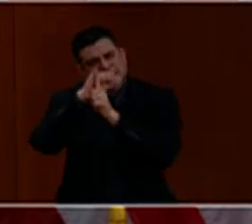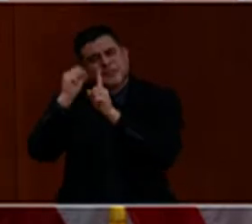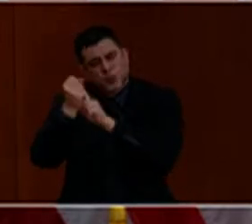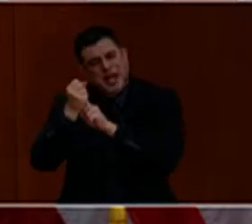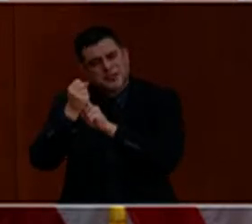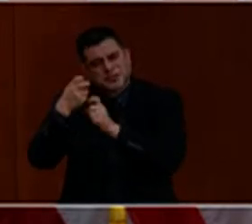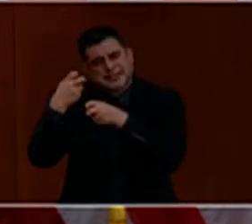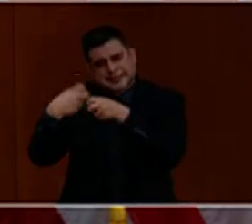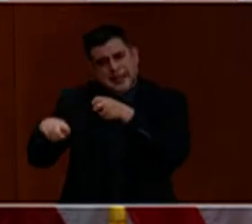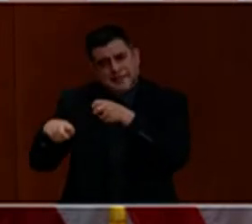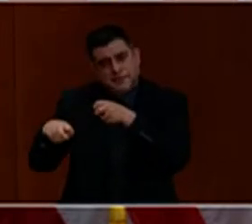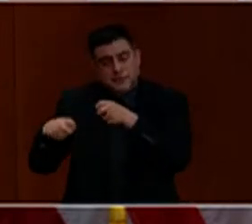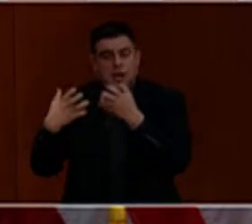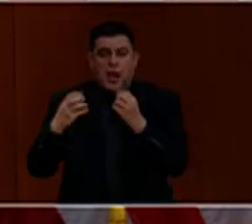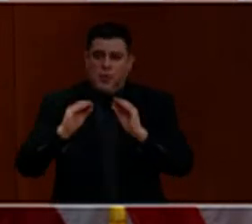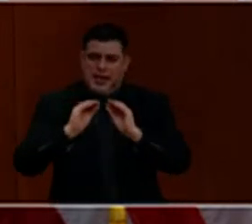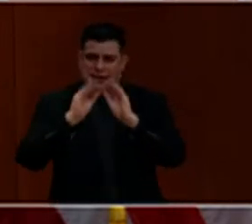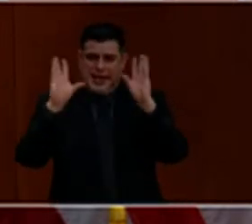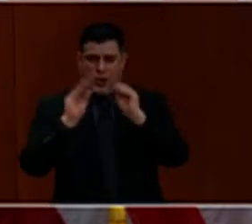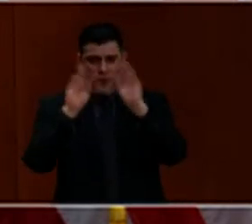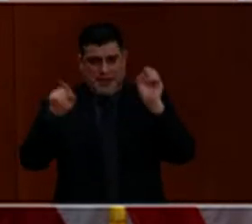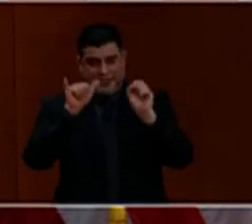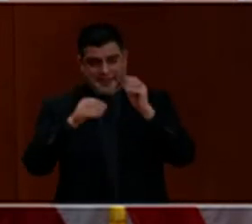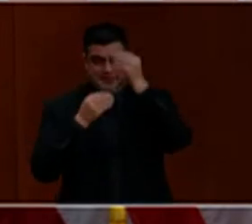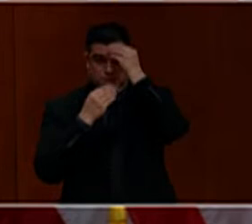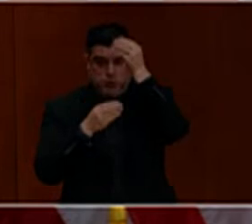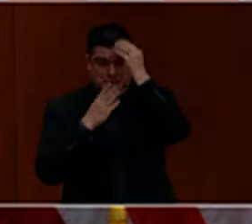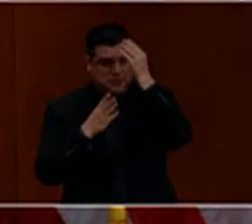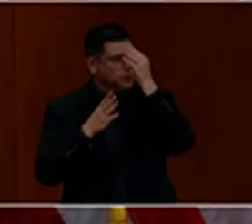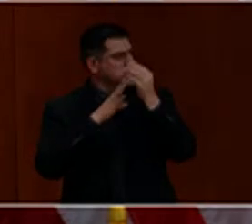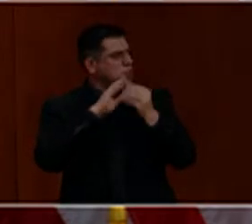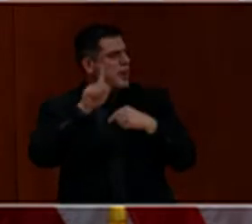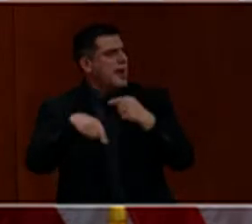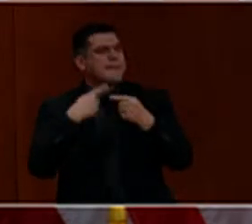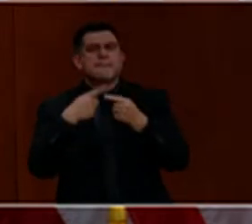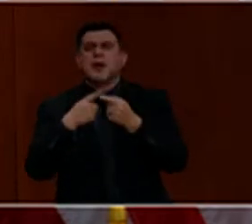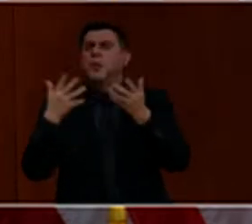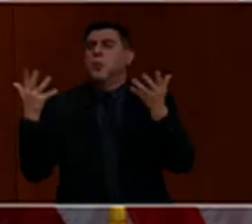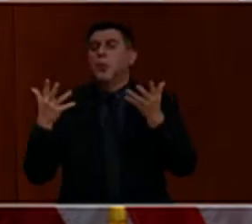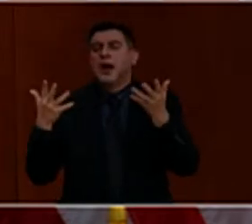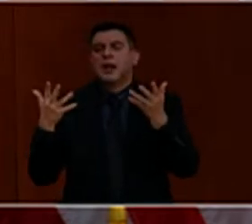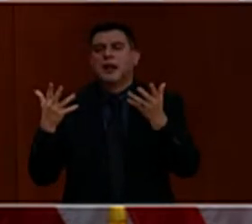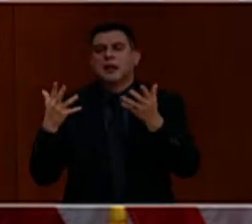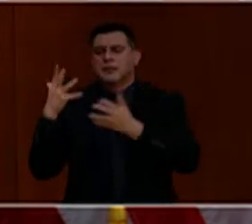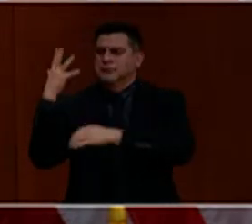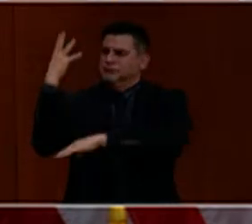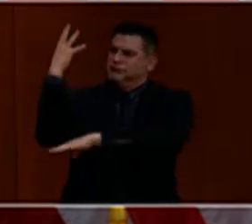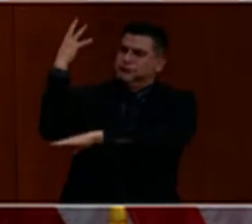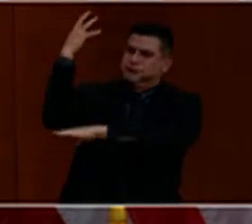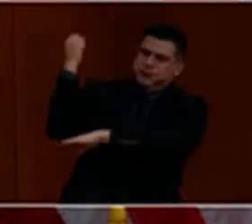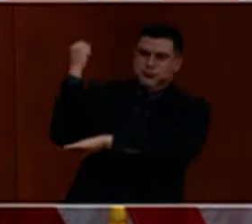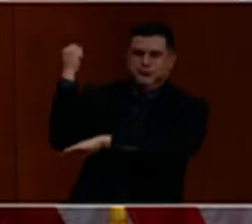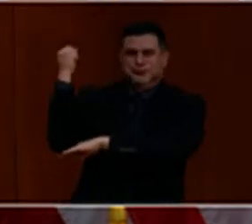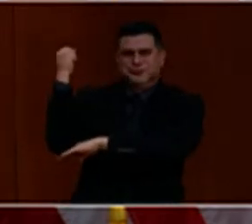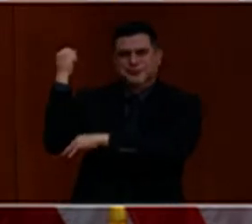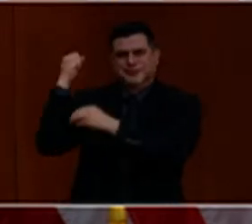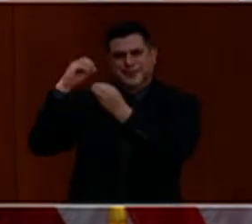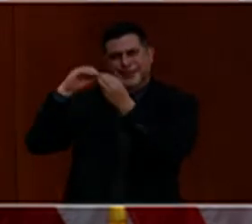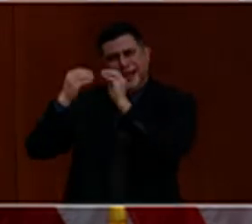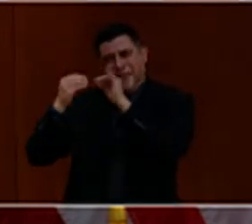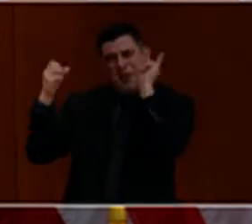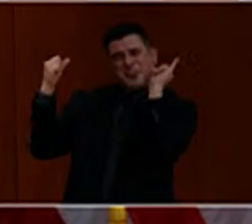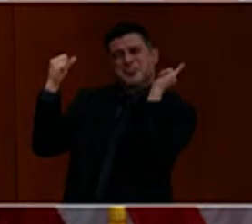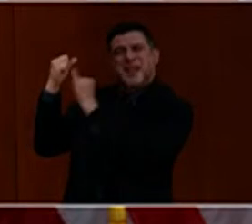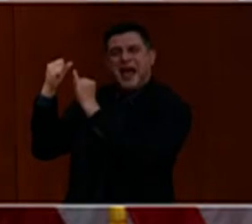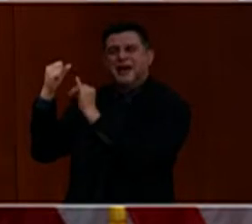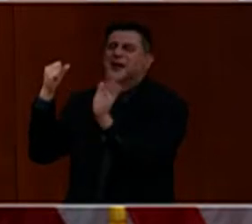accurate. There's not a record number in terms of the days. These are reports from